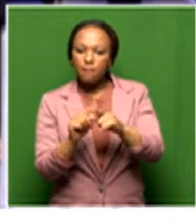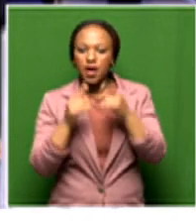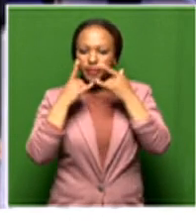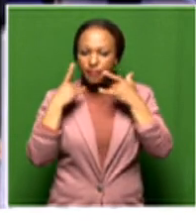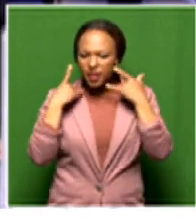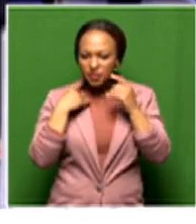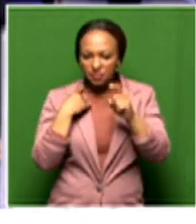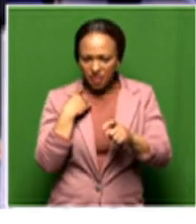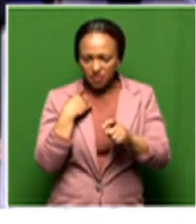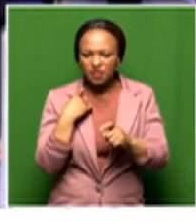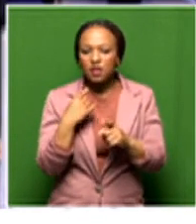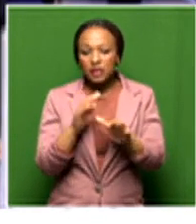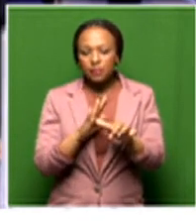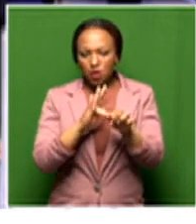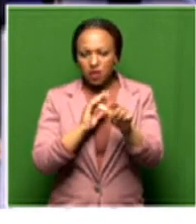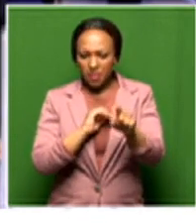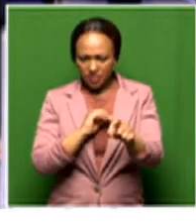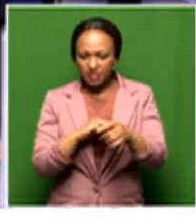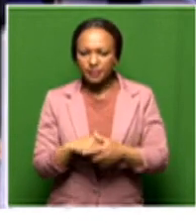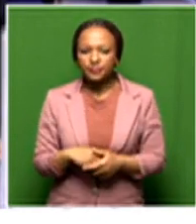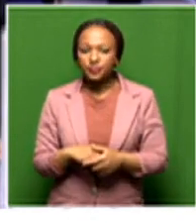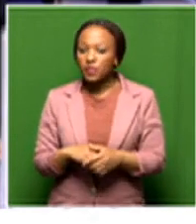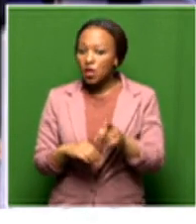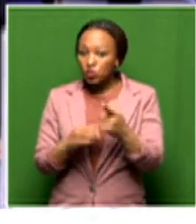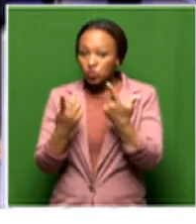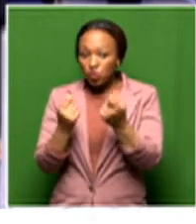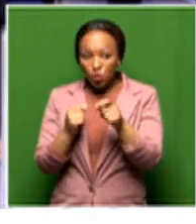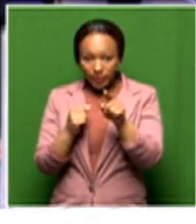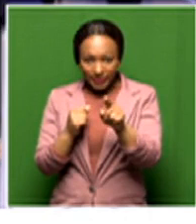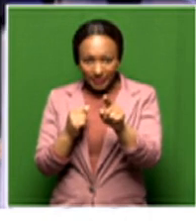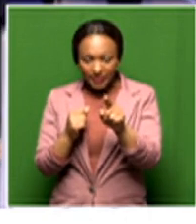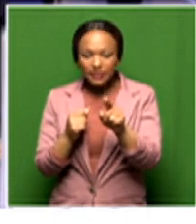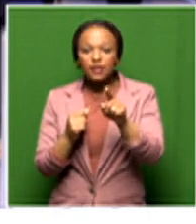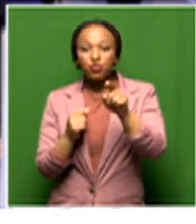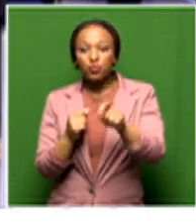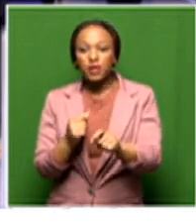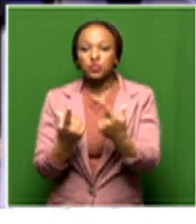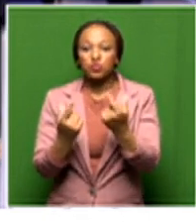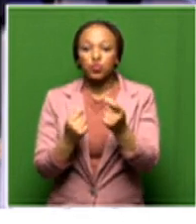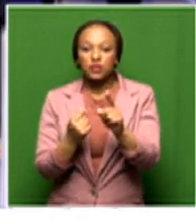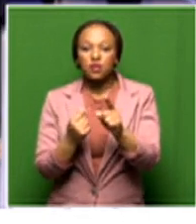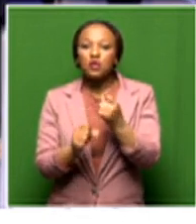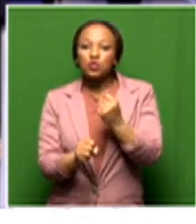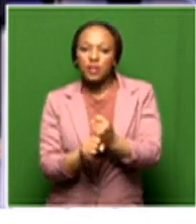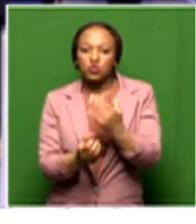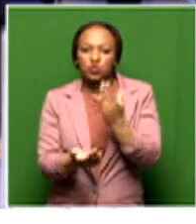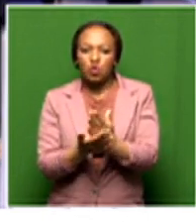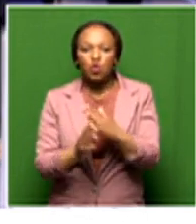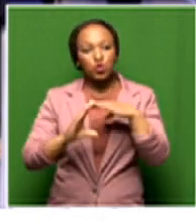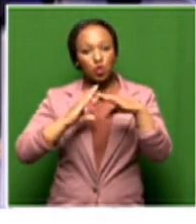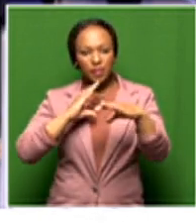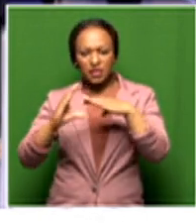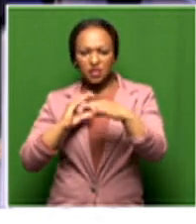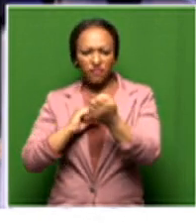masks, and so on, is important. And to do that, you need to be able to ensure that you are communicating